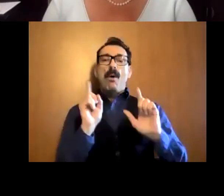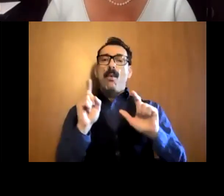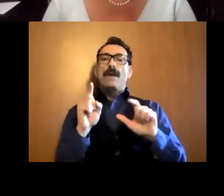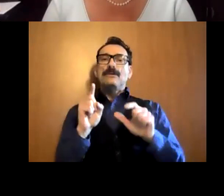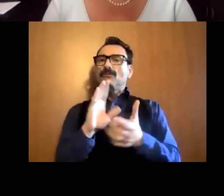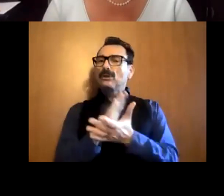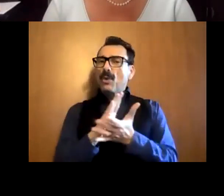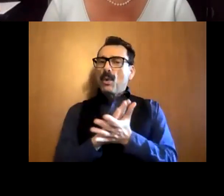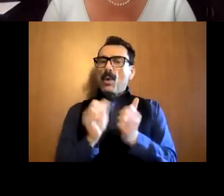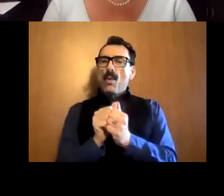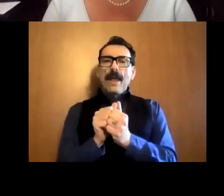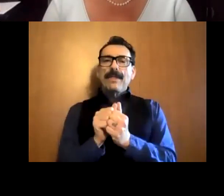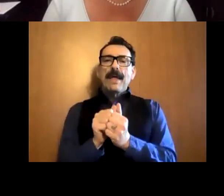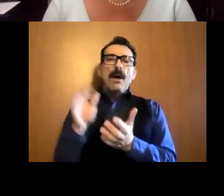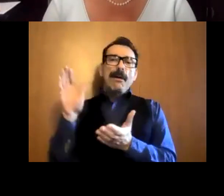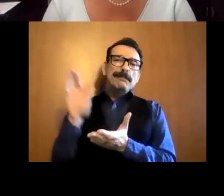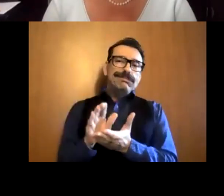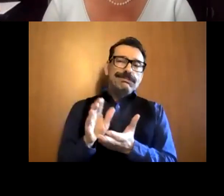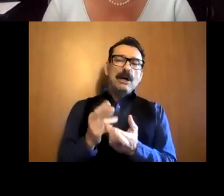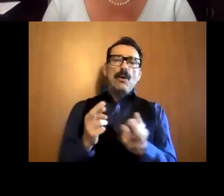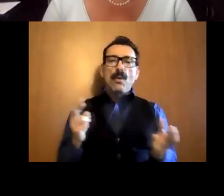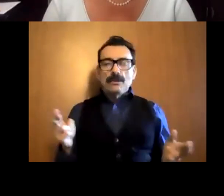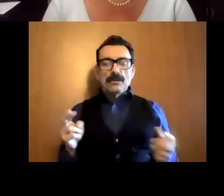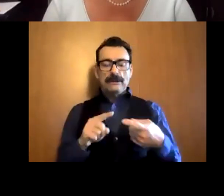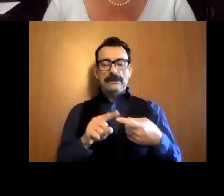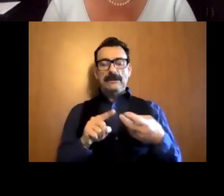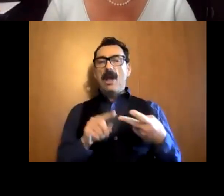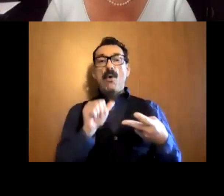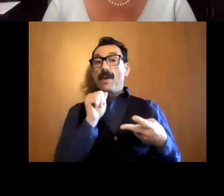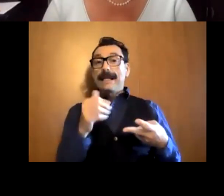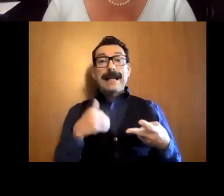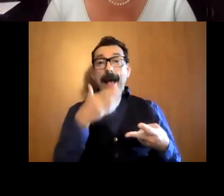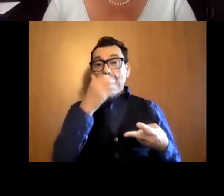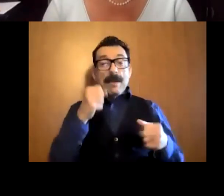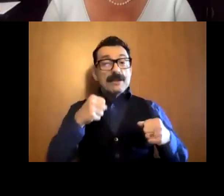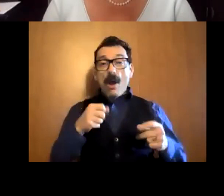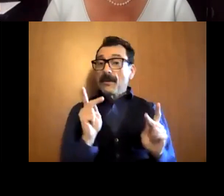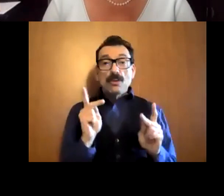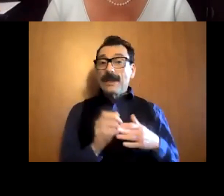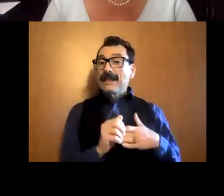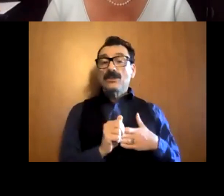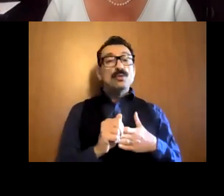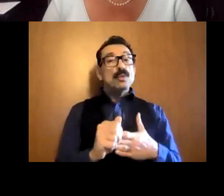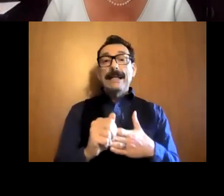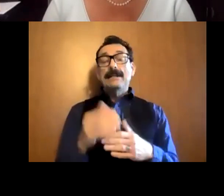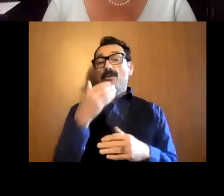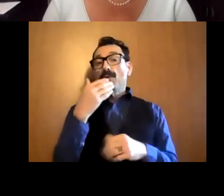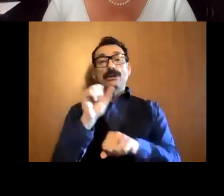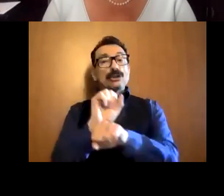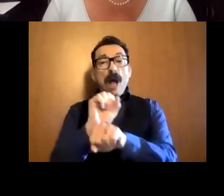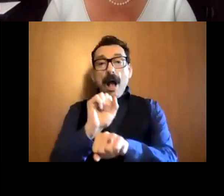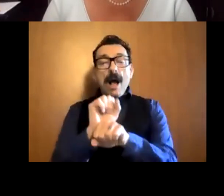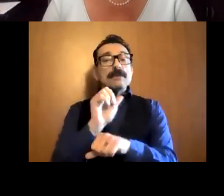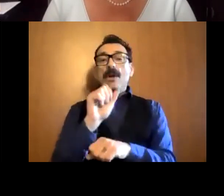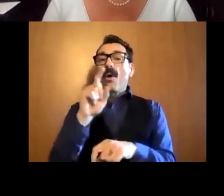for the best educational opportunities after high school, leading to jobs in which we have limited control, working long hours